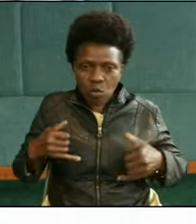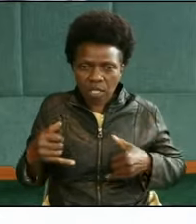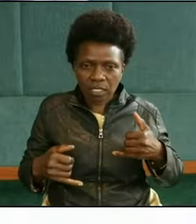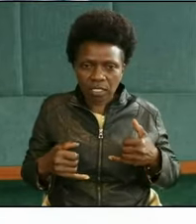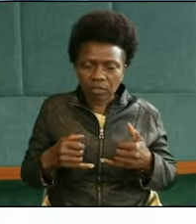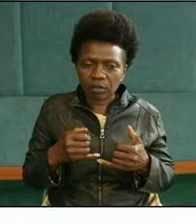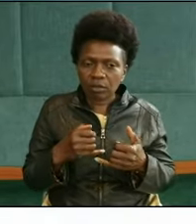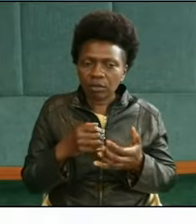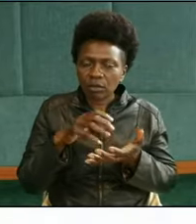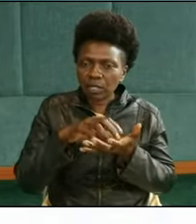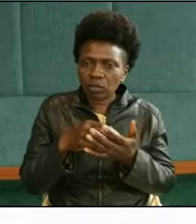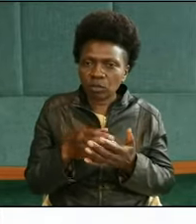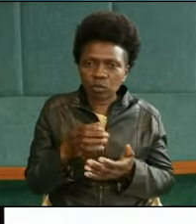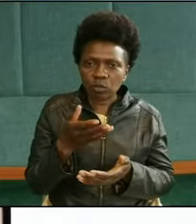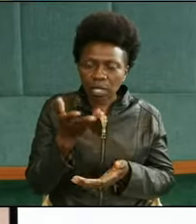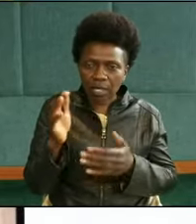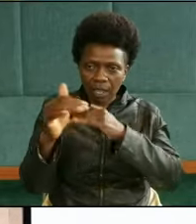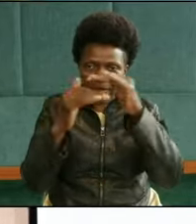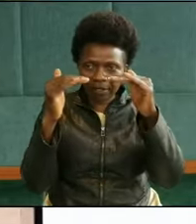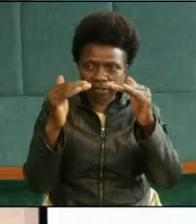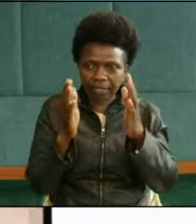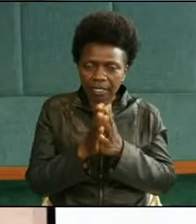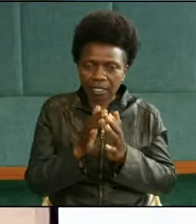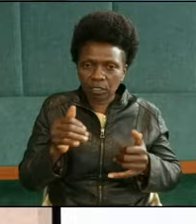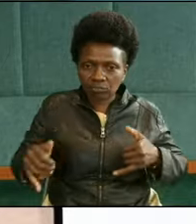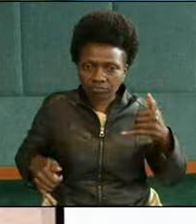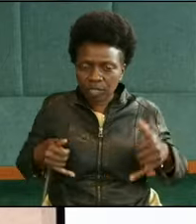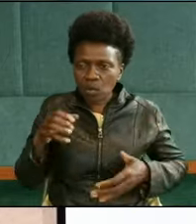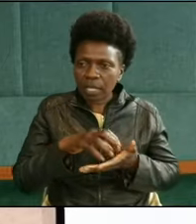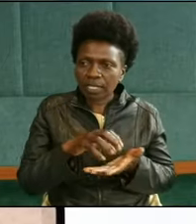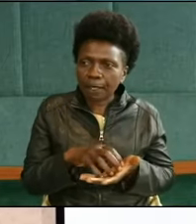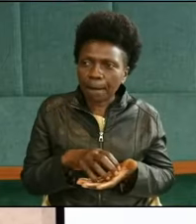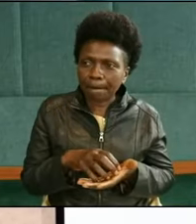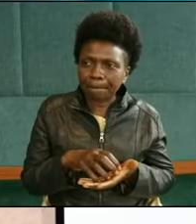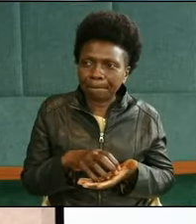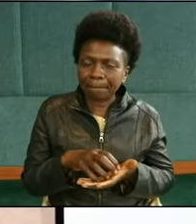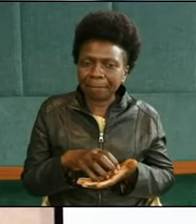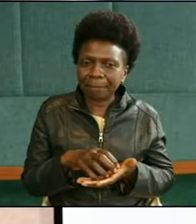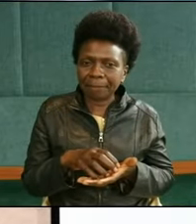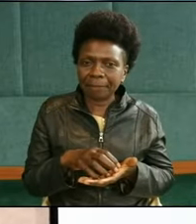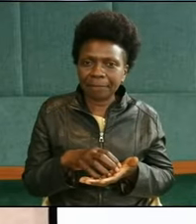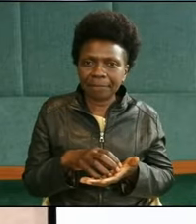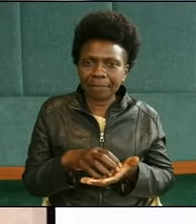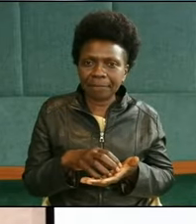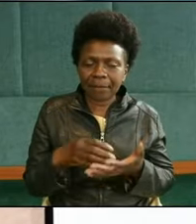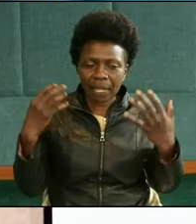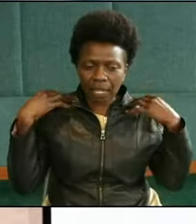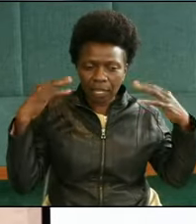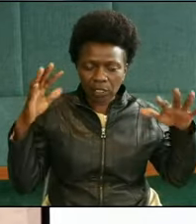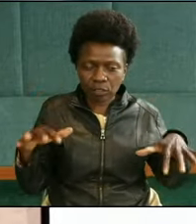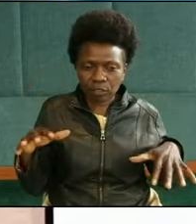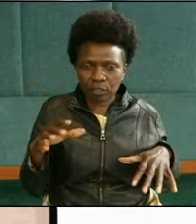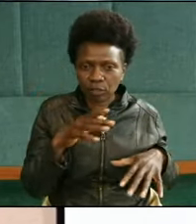heaven. And in this joyous occasion, the